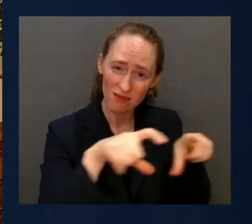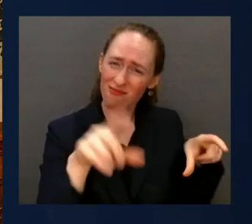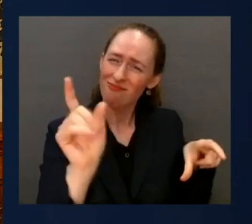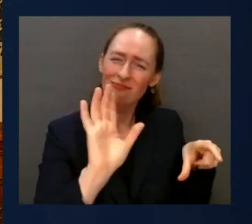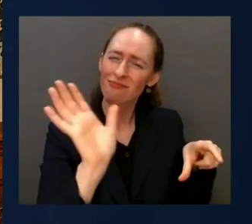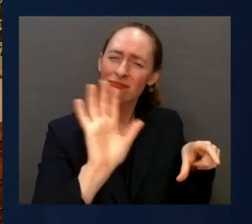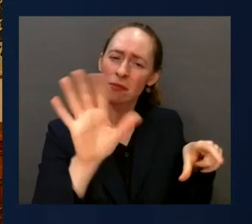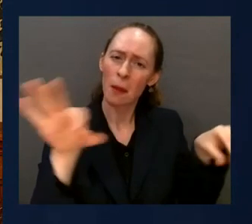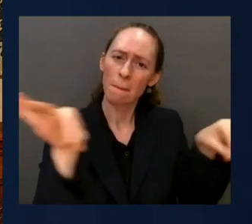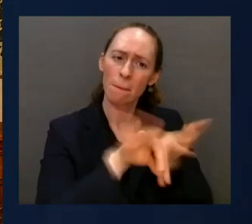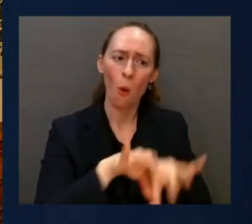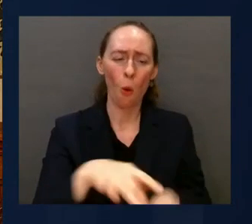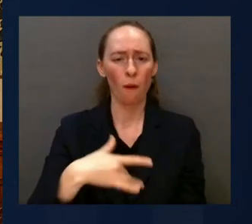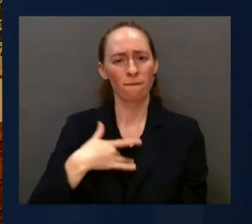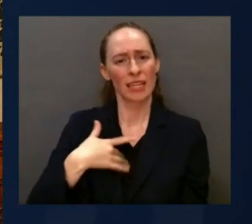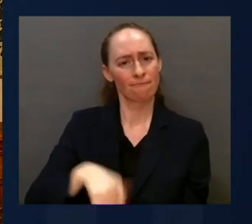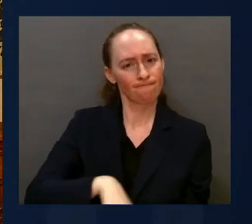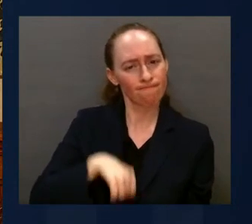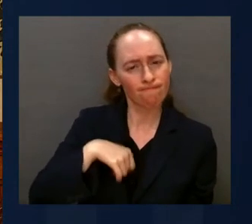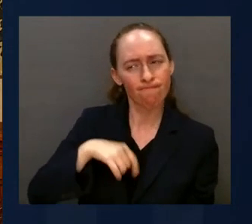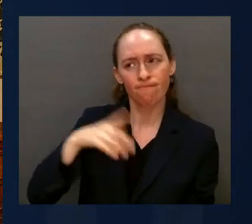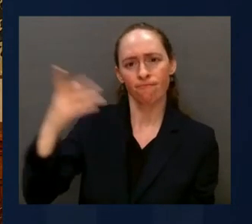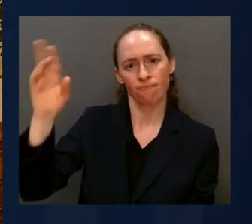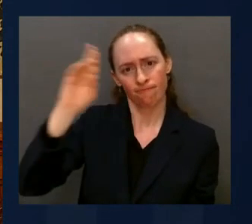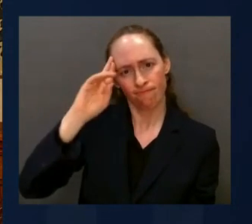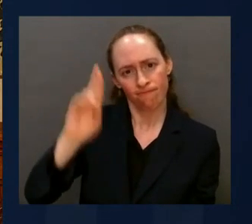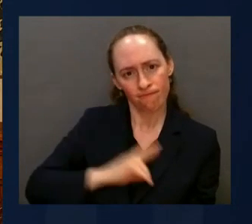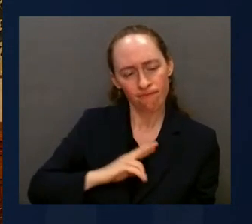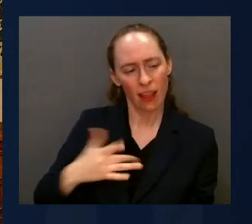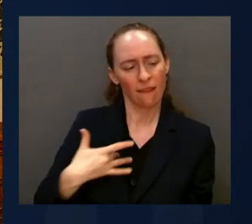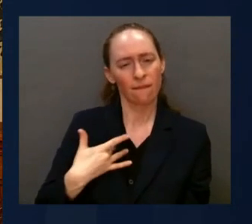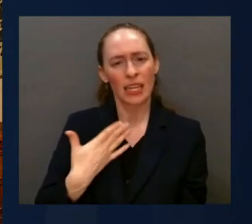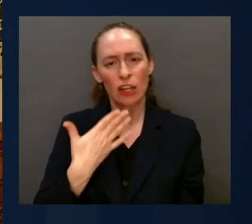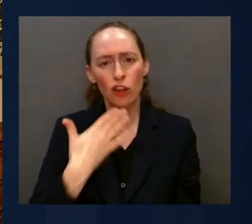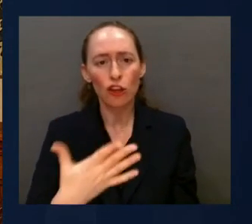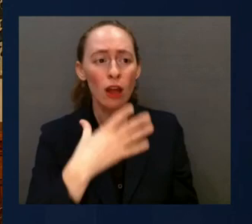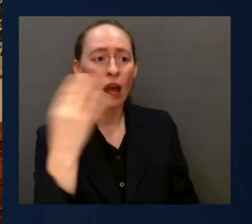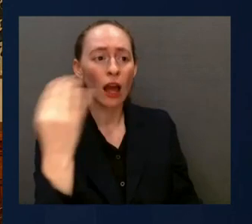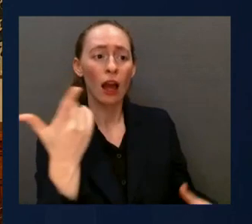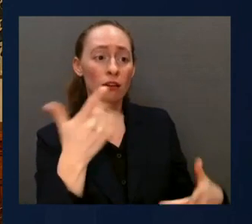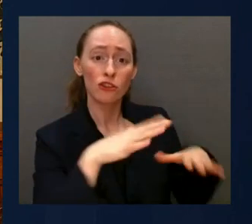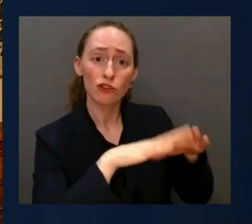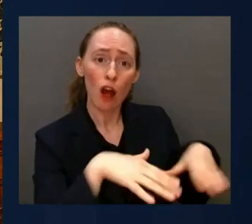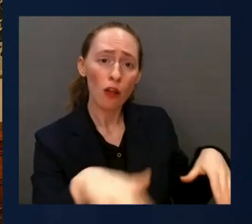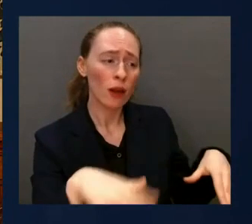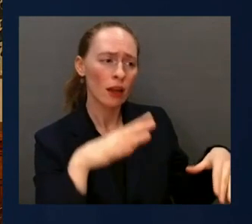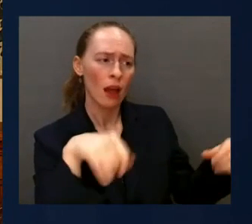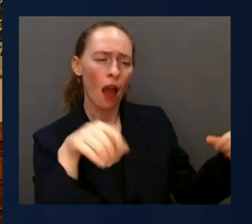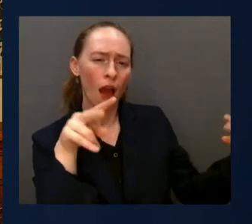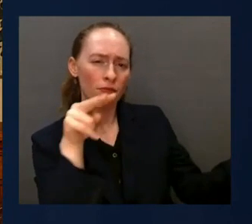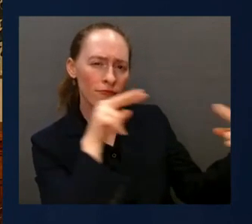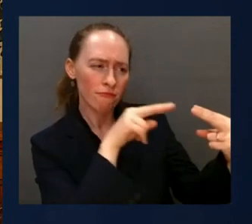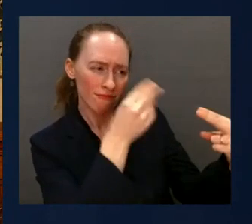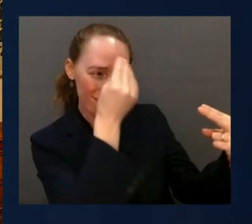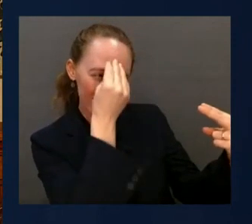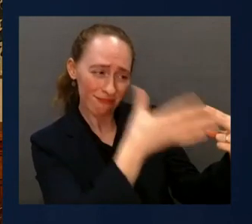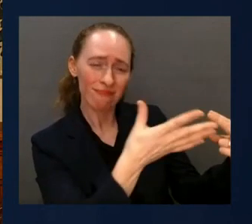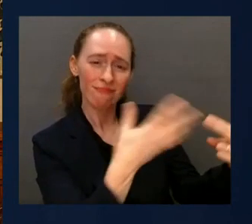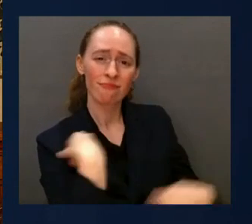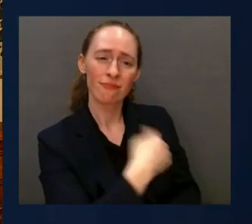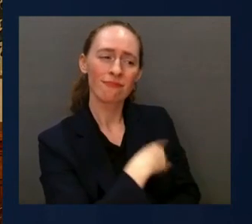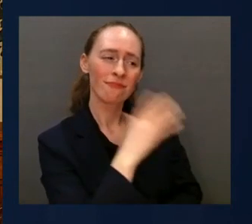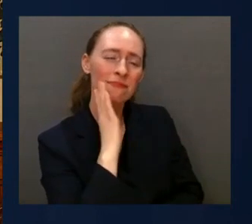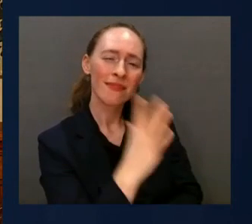and say, honey, it's going to be okay, and mean it. Well, folks, so let's look at the results. We're